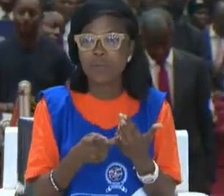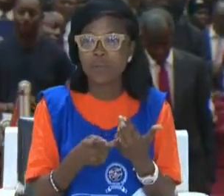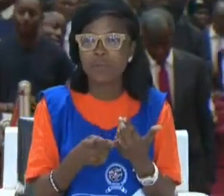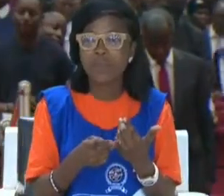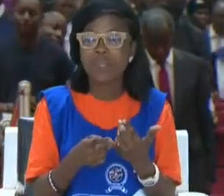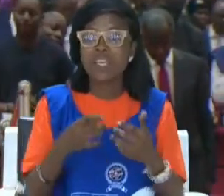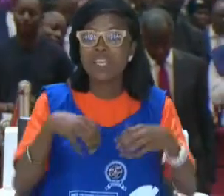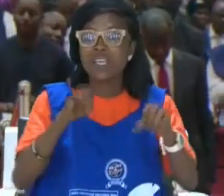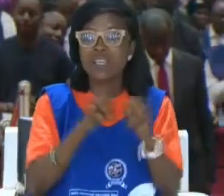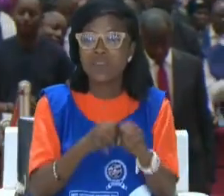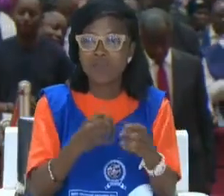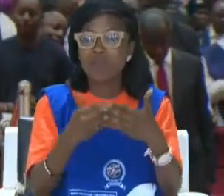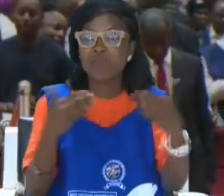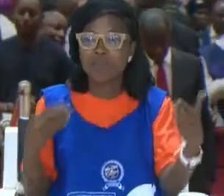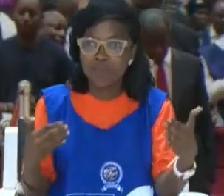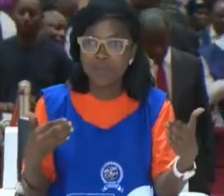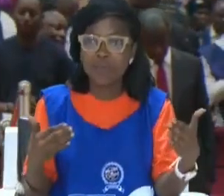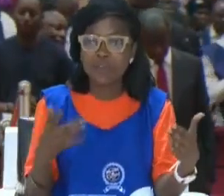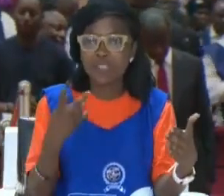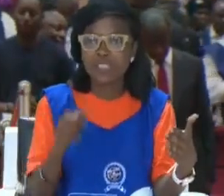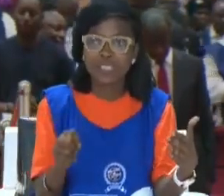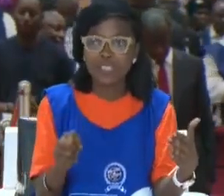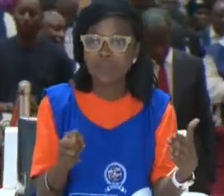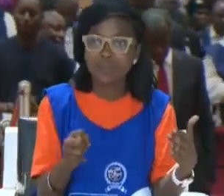And even before the